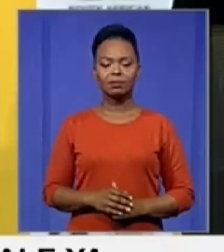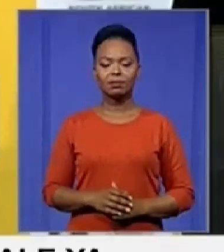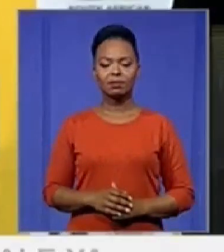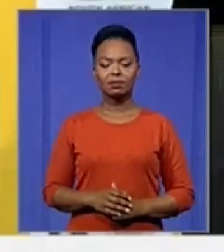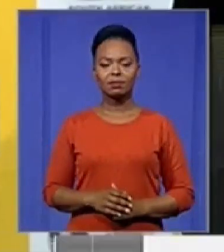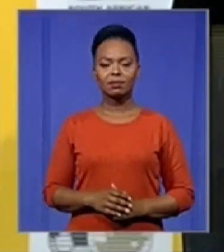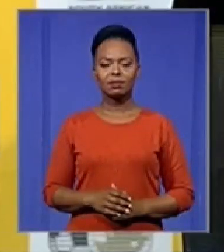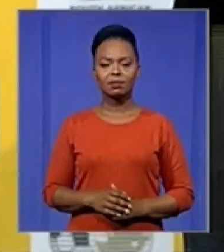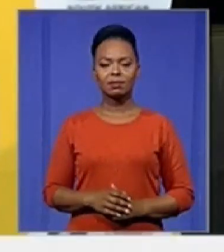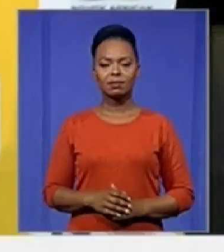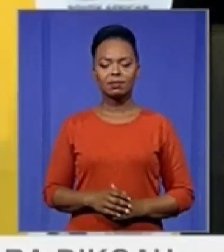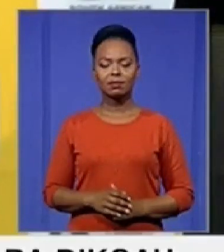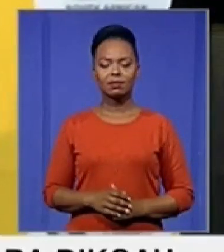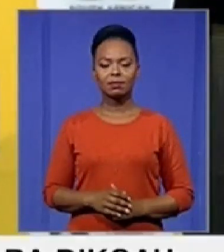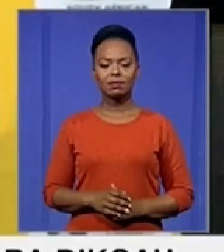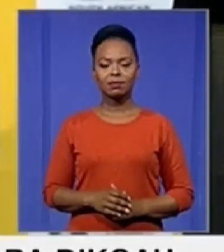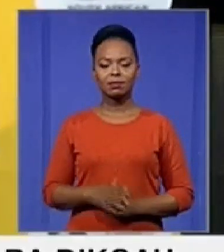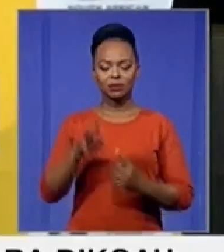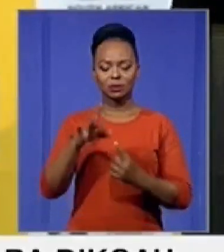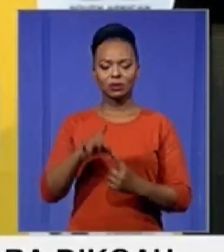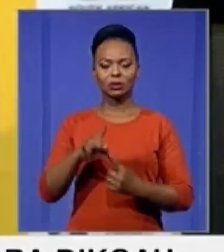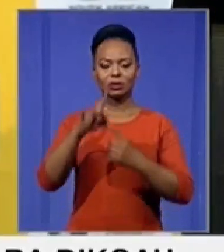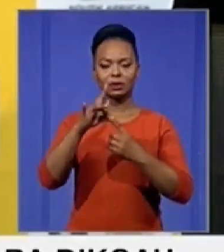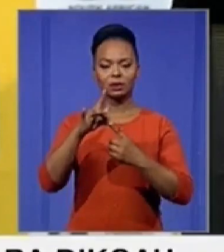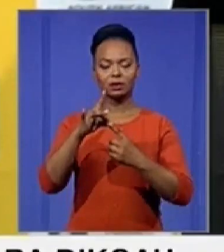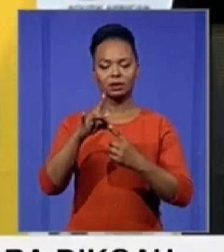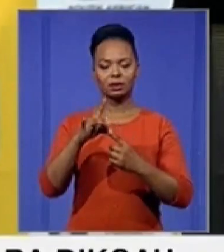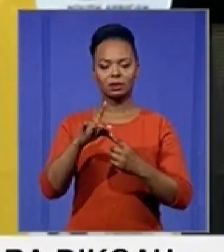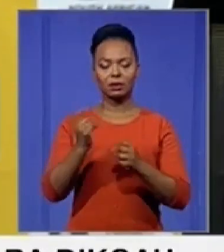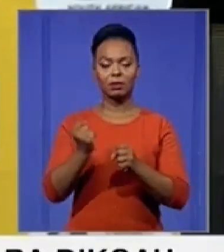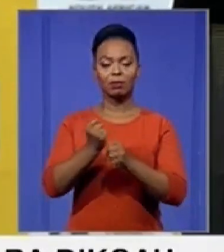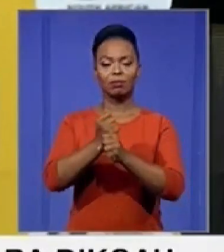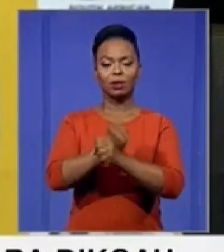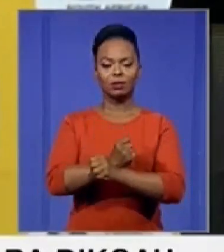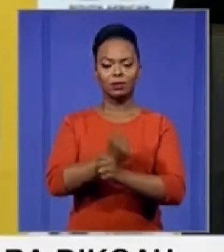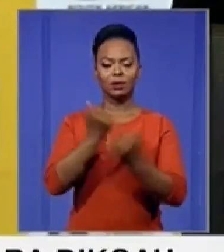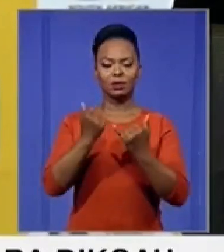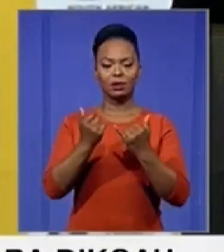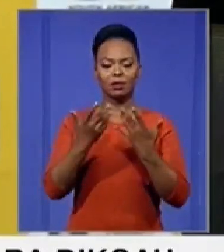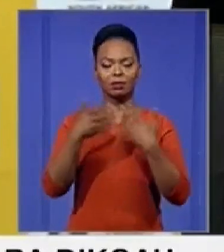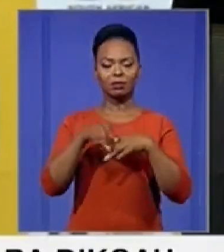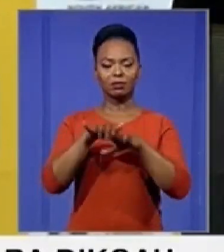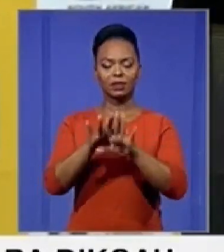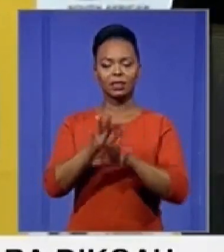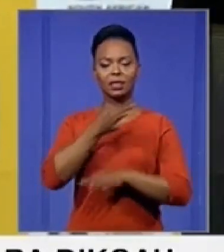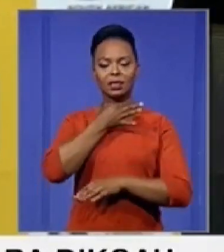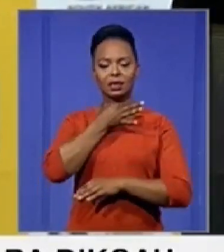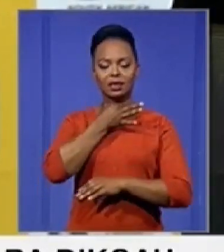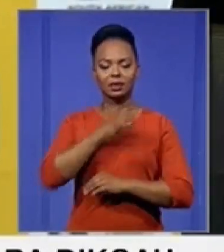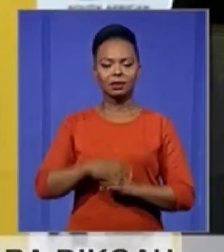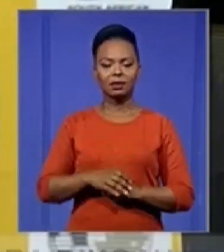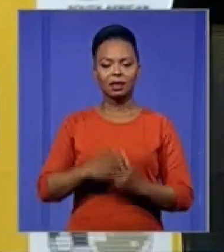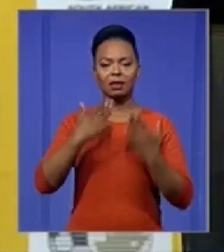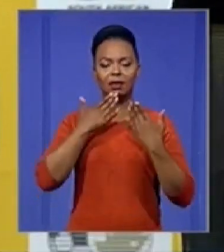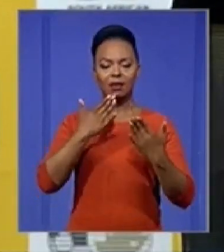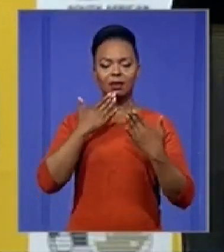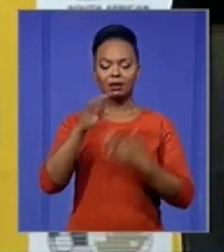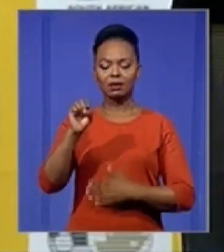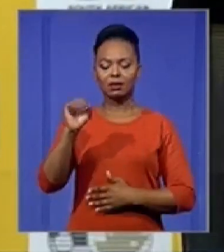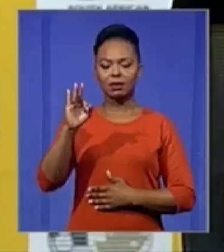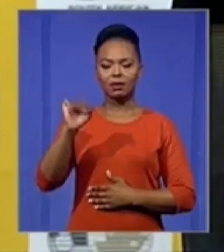It's a huge nomination. It's similar to being knighted as in England. So I say thank you to SAFA for